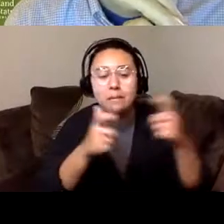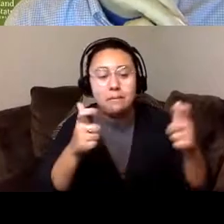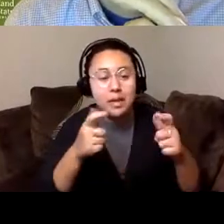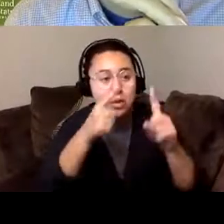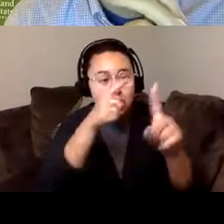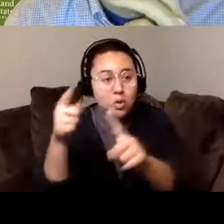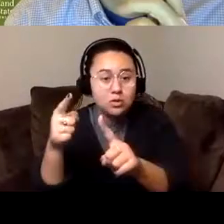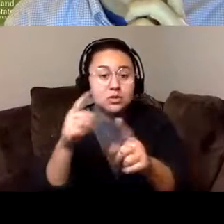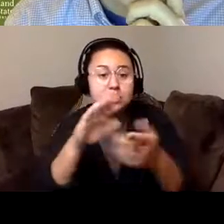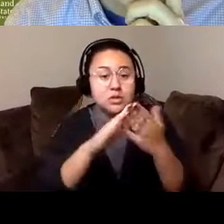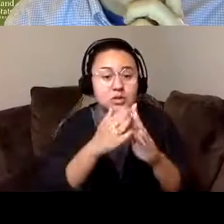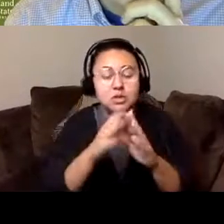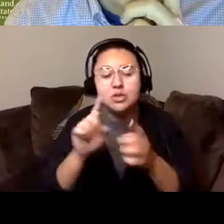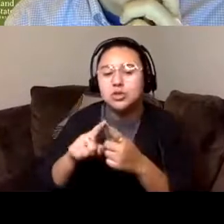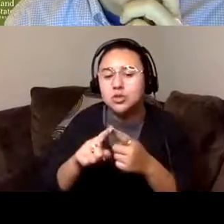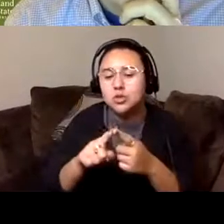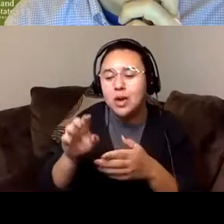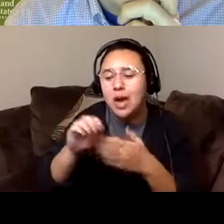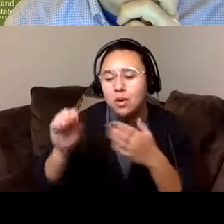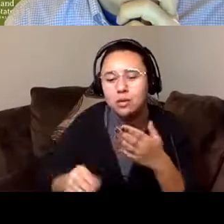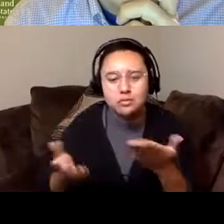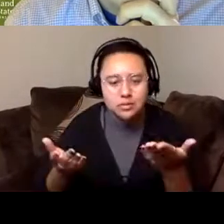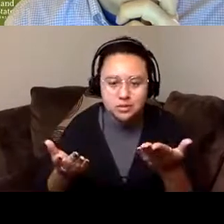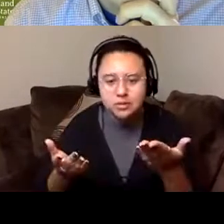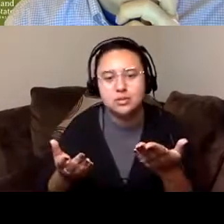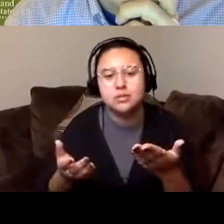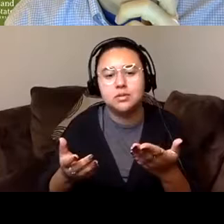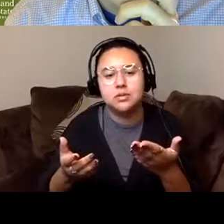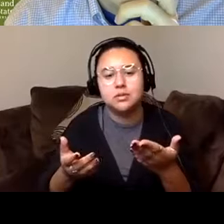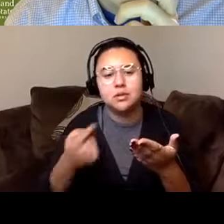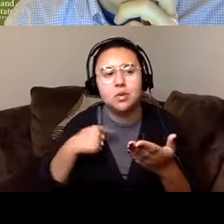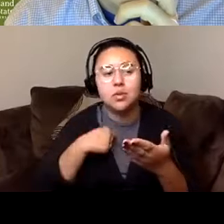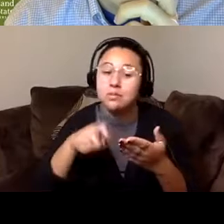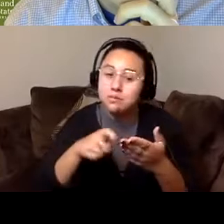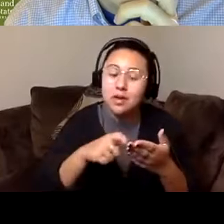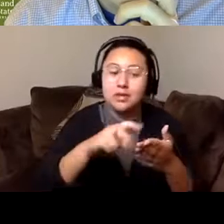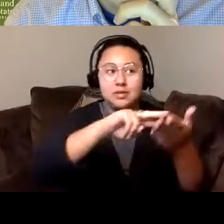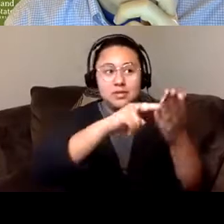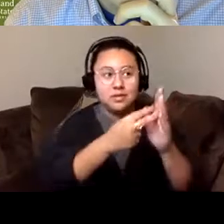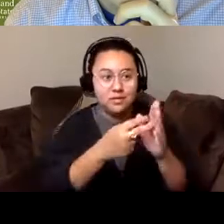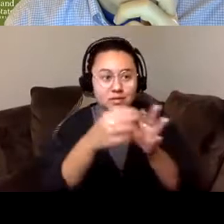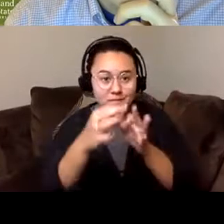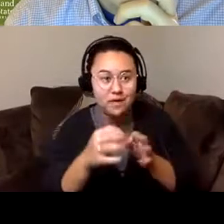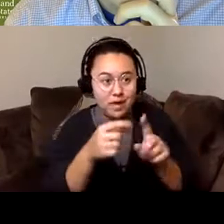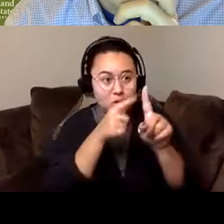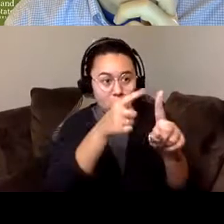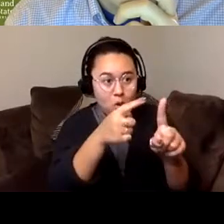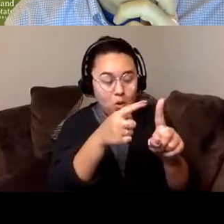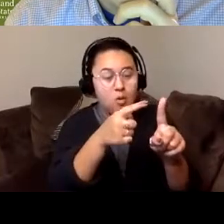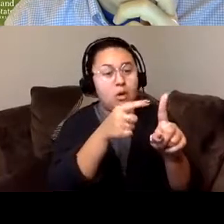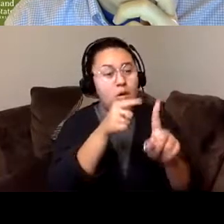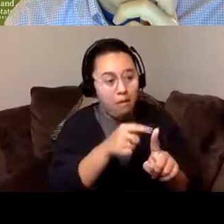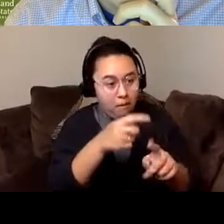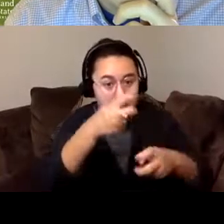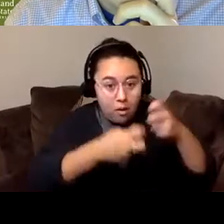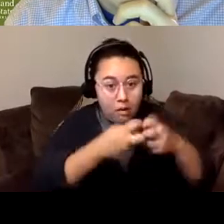cities, to actual outcomes. And a lot of that starts with defining the goal and problem. And so sometimes when we look at